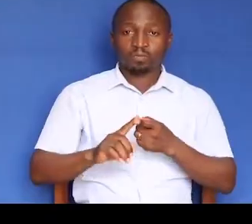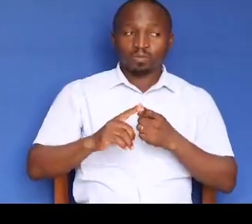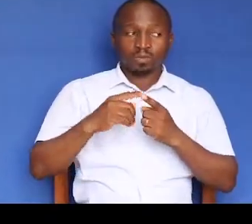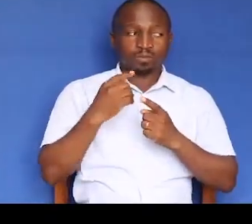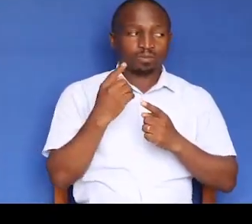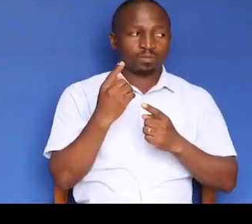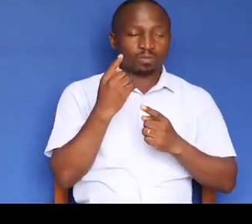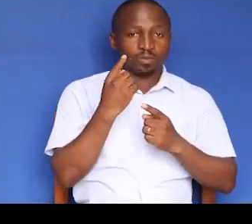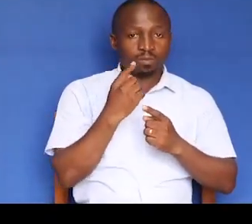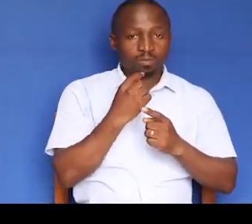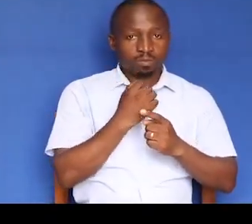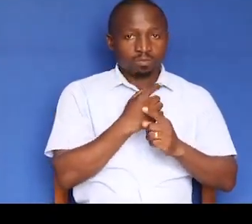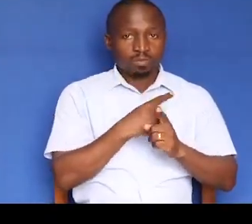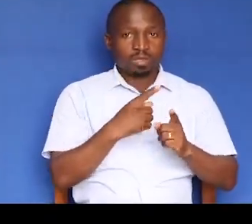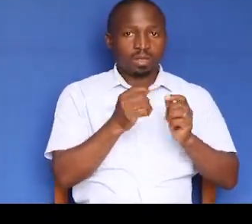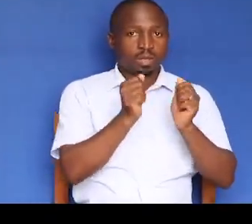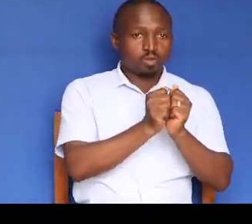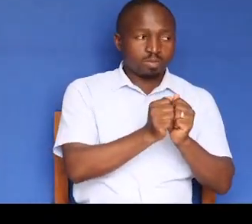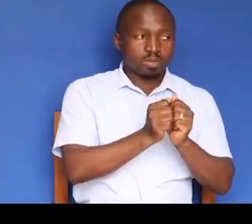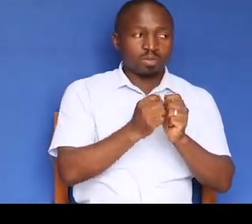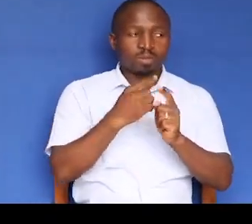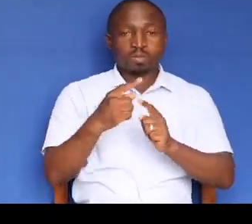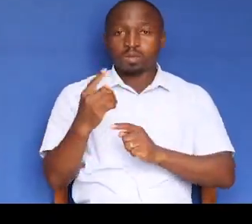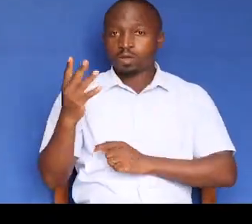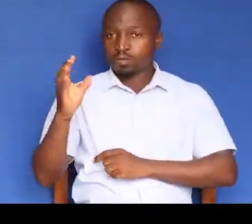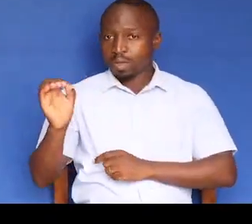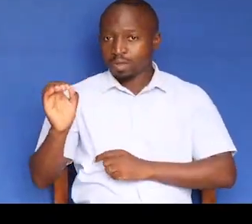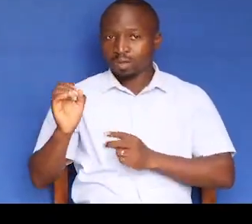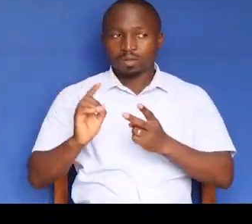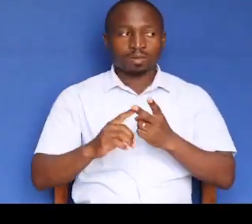is 110, 140, at 1,